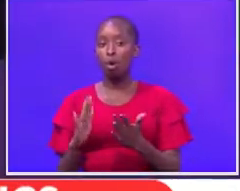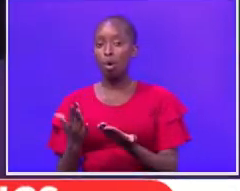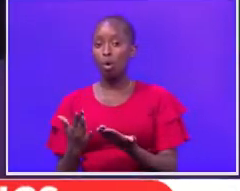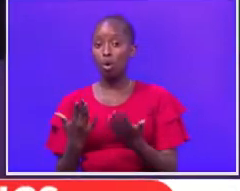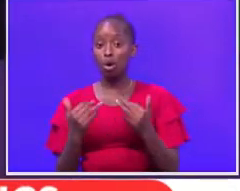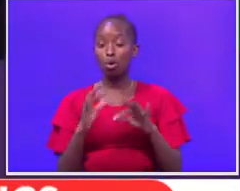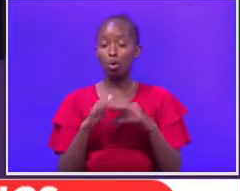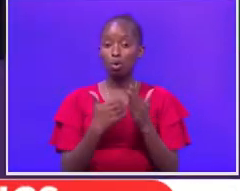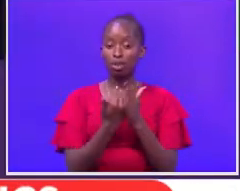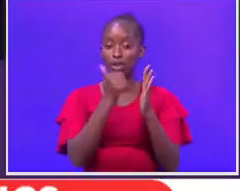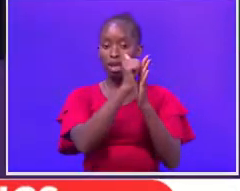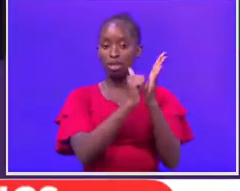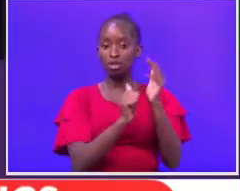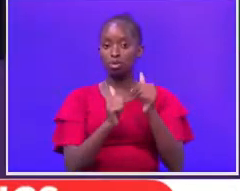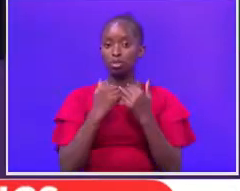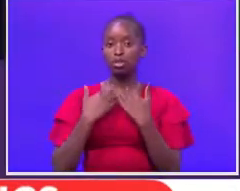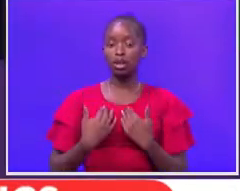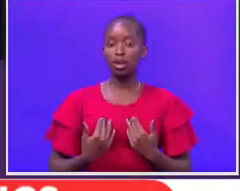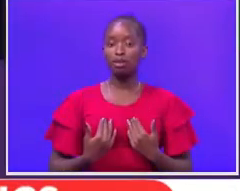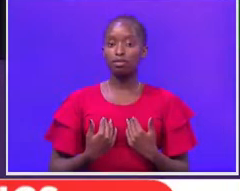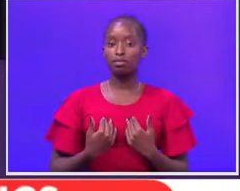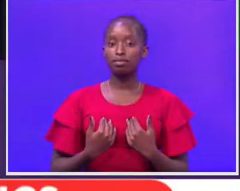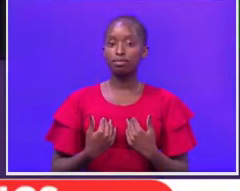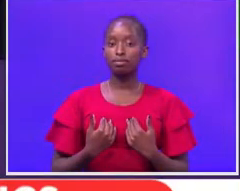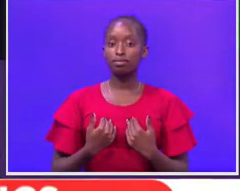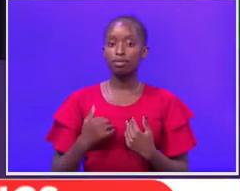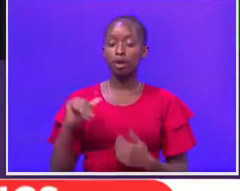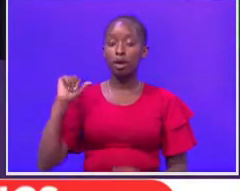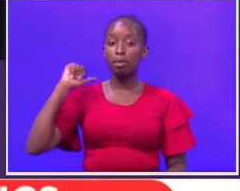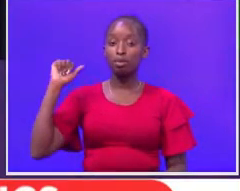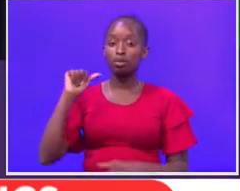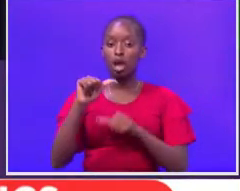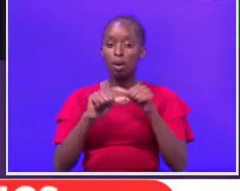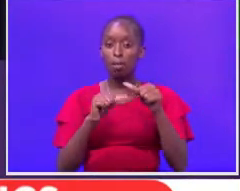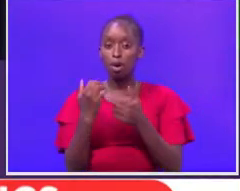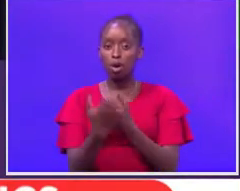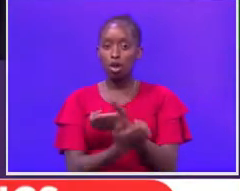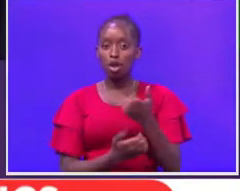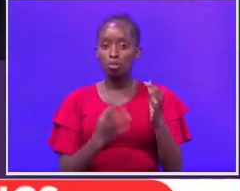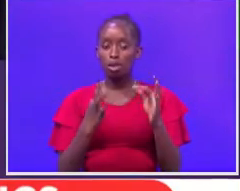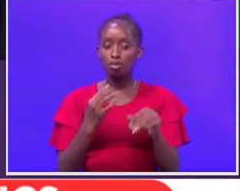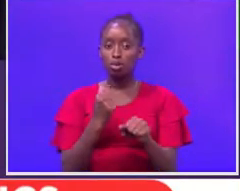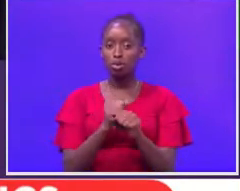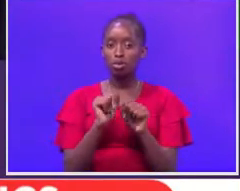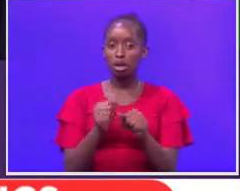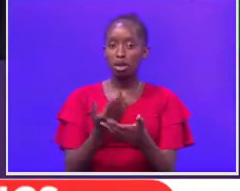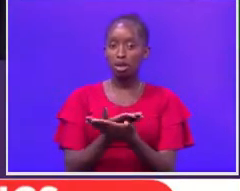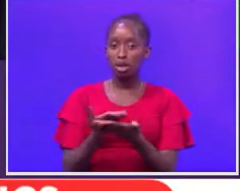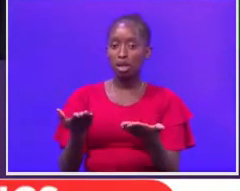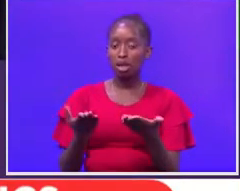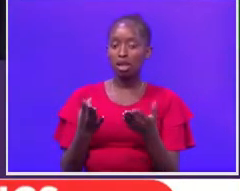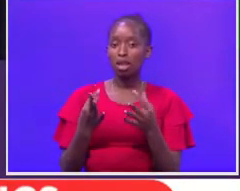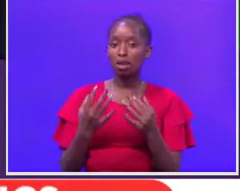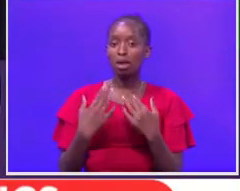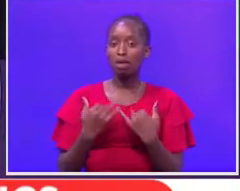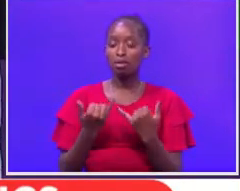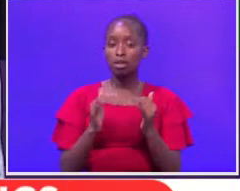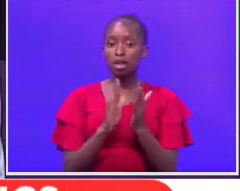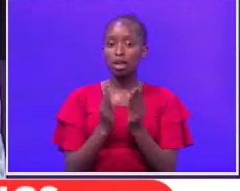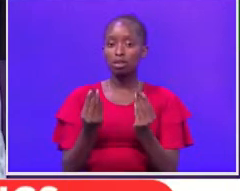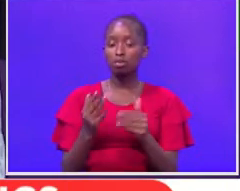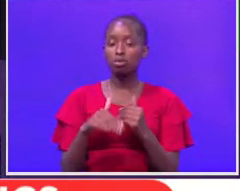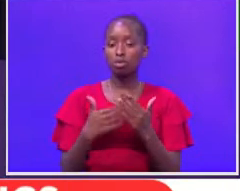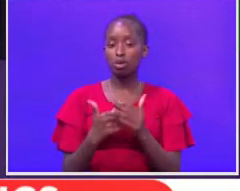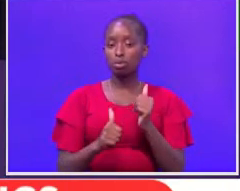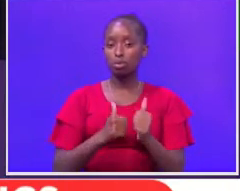that we have is politics of the economy, if we are to do any politics. Politics of the economy to sort out the challenges facing the common